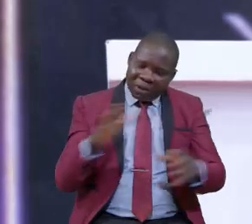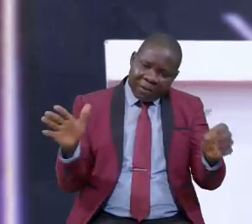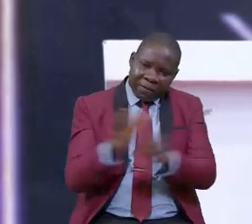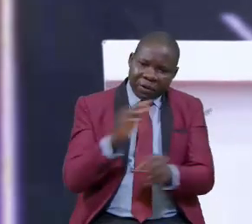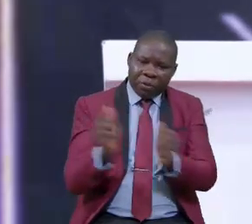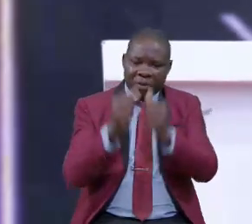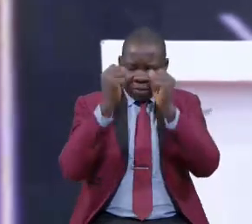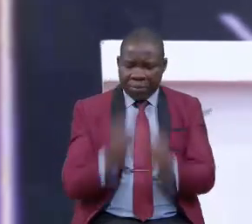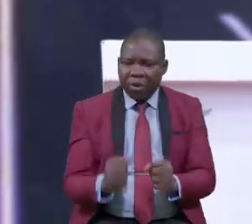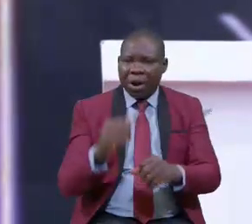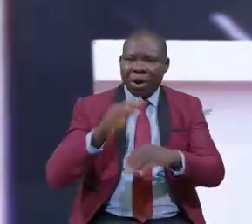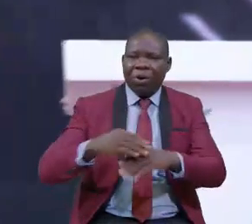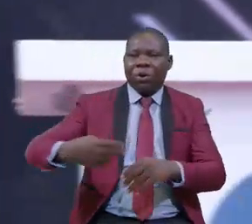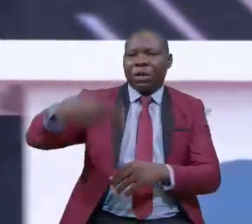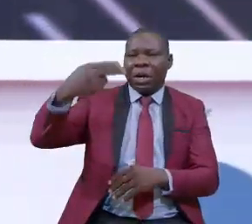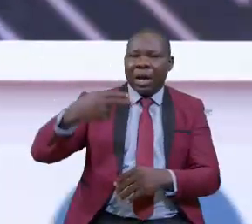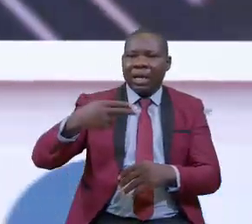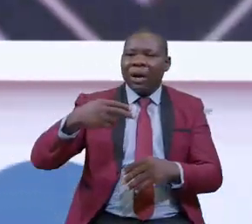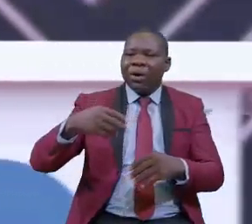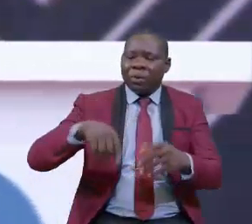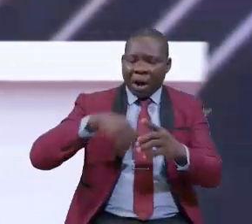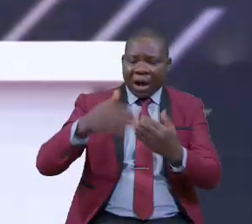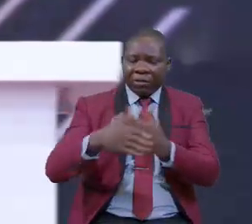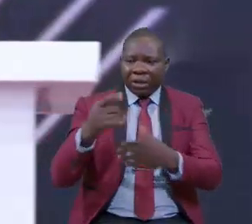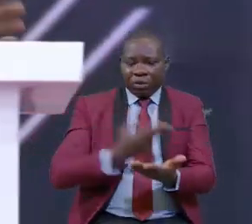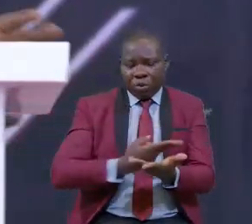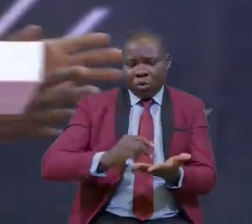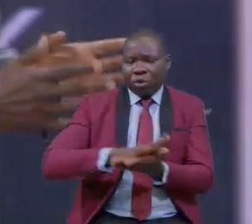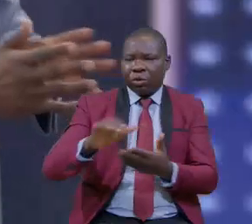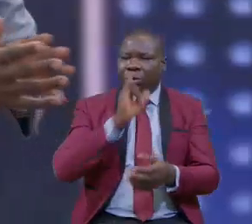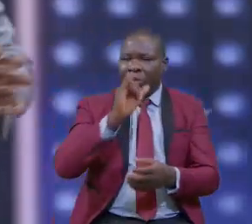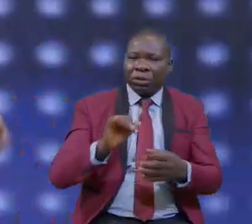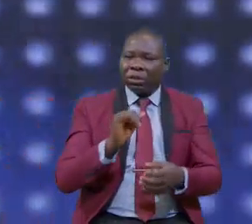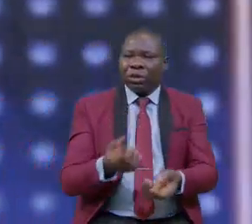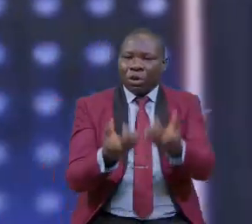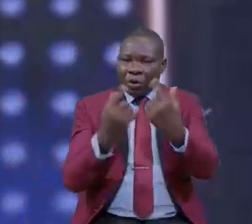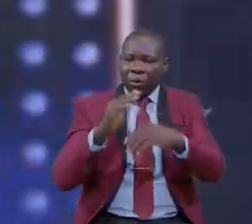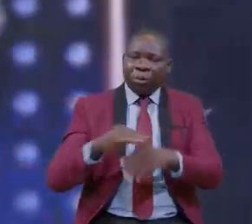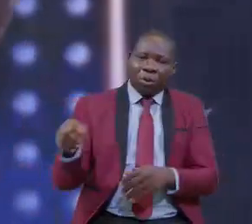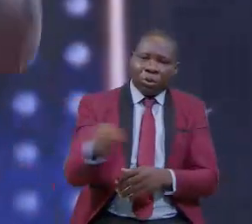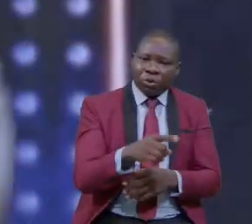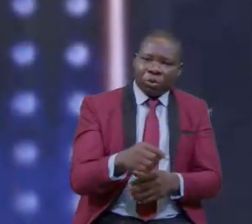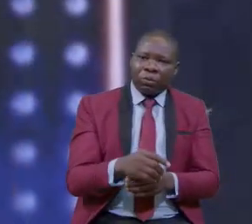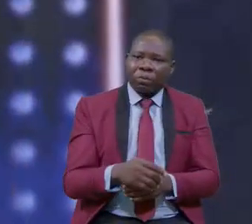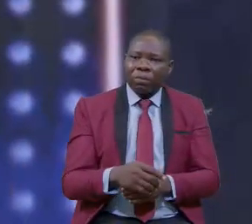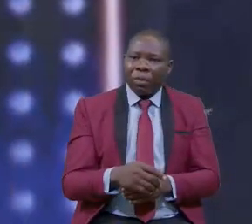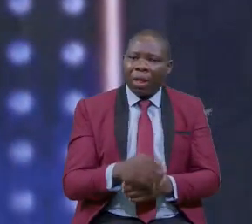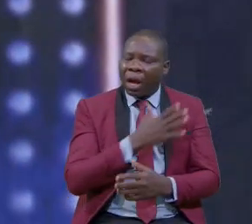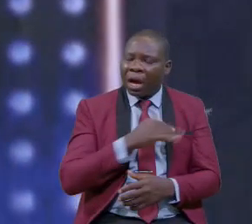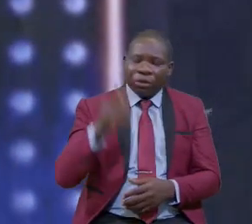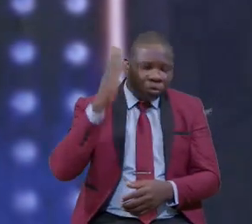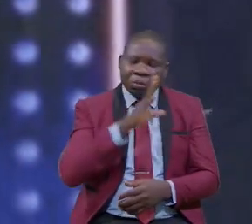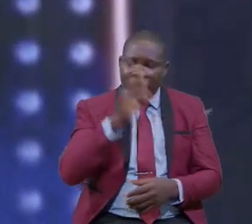Ghost has come upon you, and ye shall be witnesses unto me both in Jerusalem and Judea and the uttermost part of